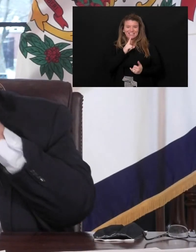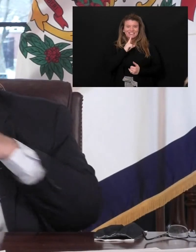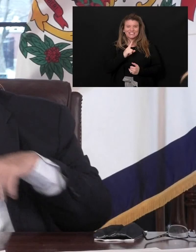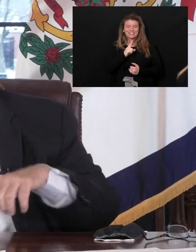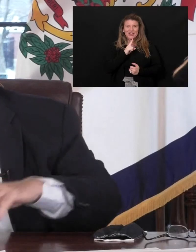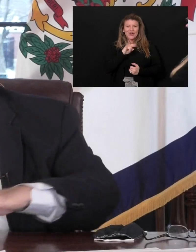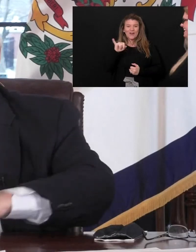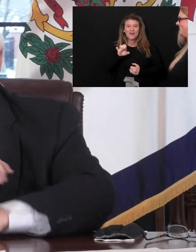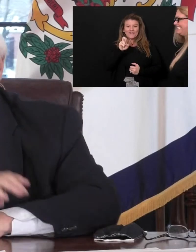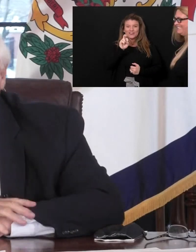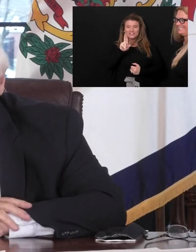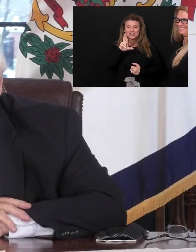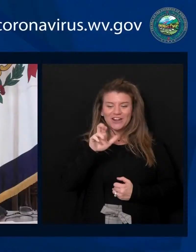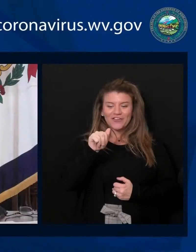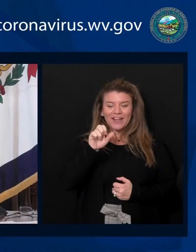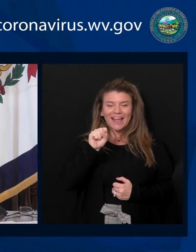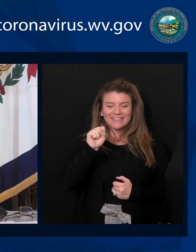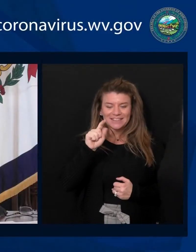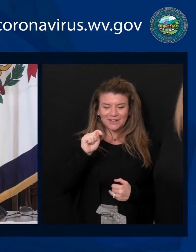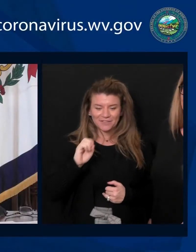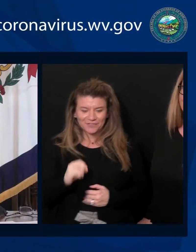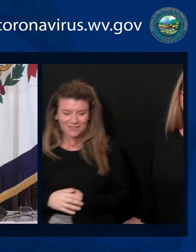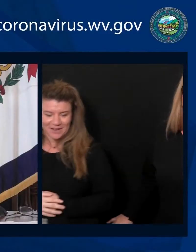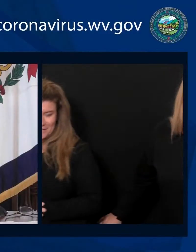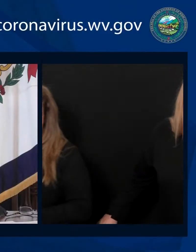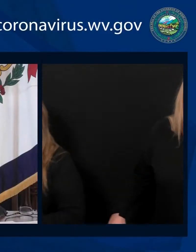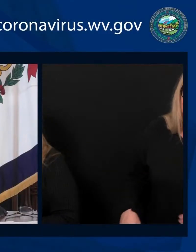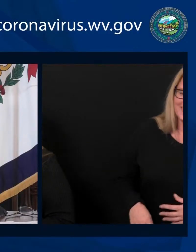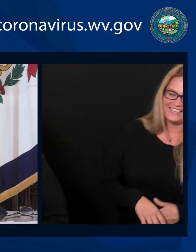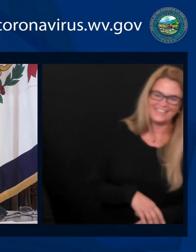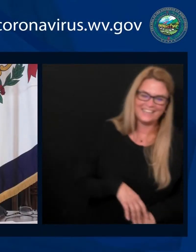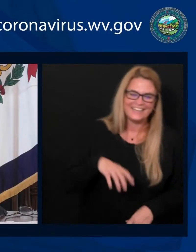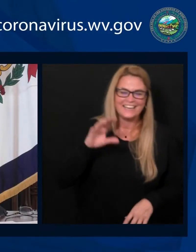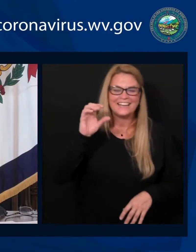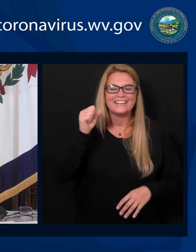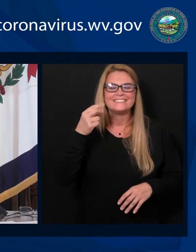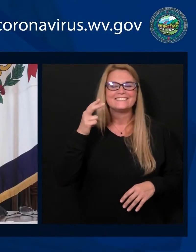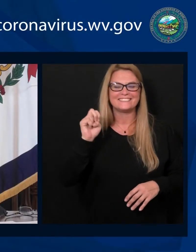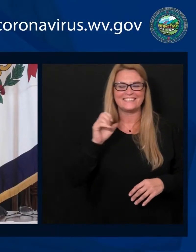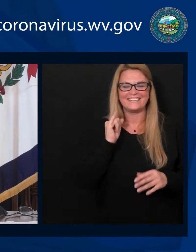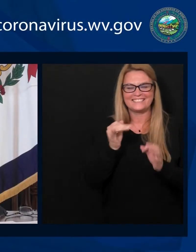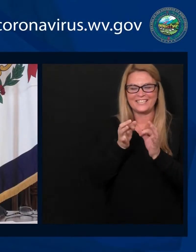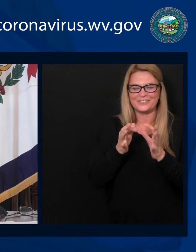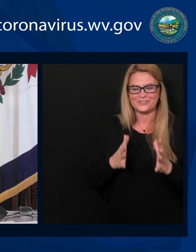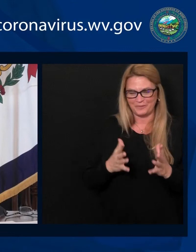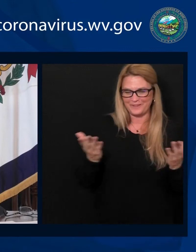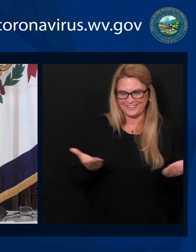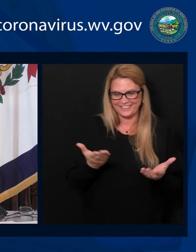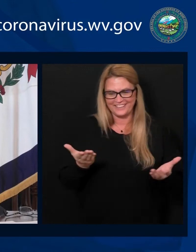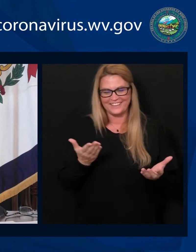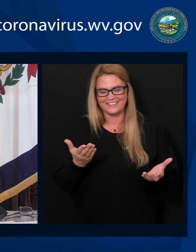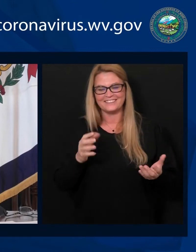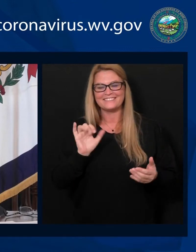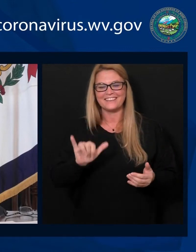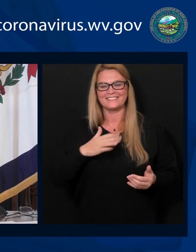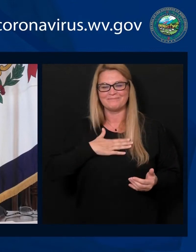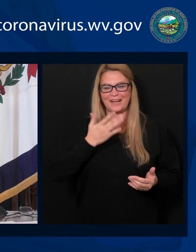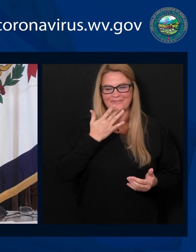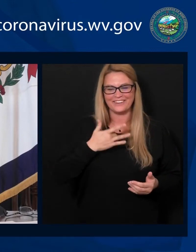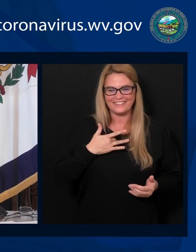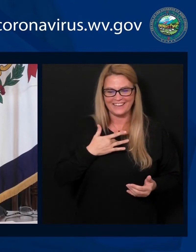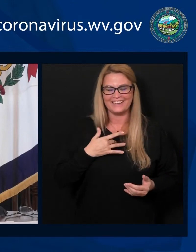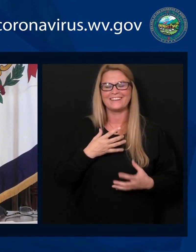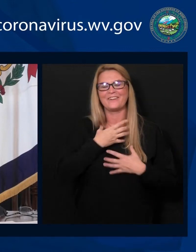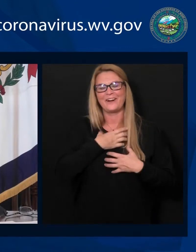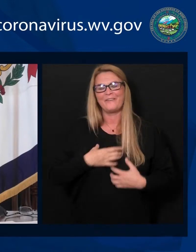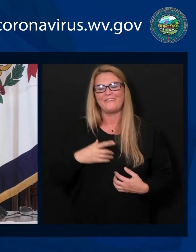Jennifer Casto, you know, she's one of our interpreters or signers, and so we just wish